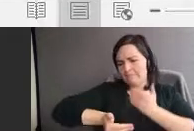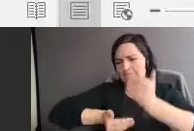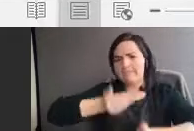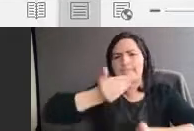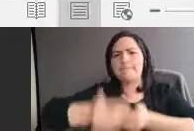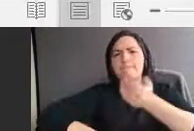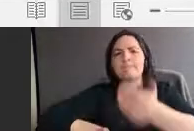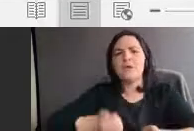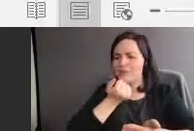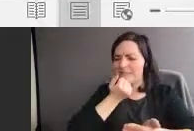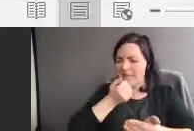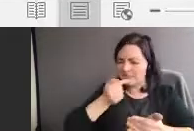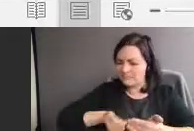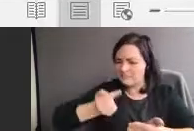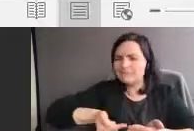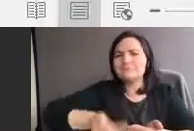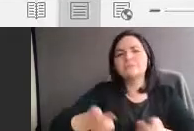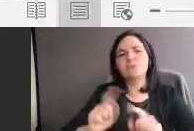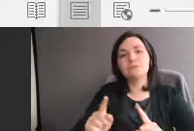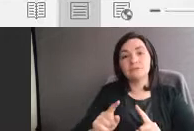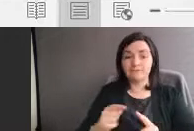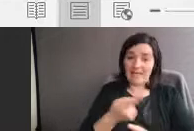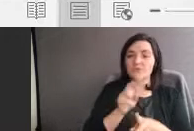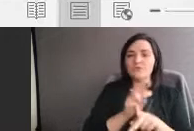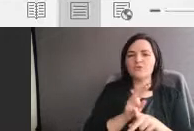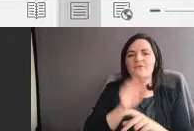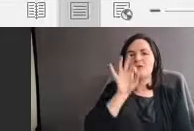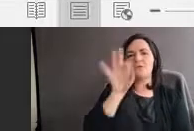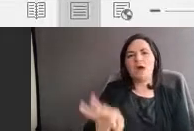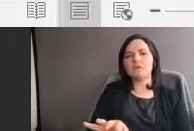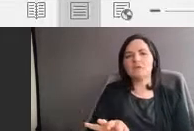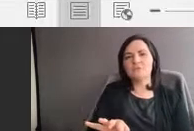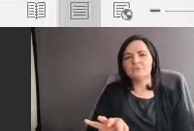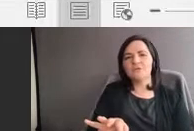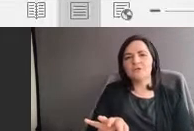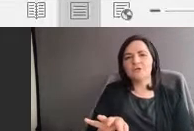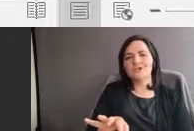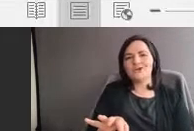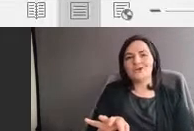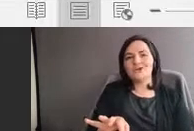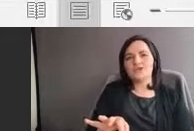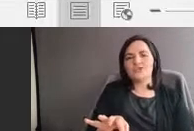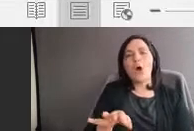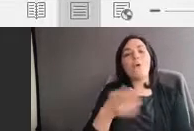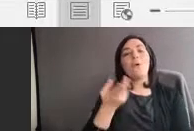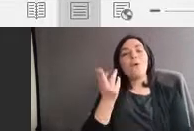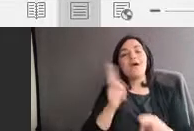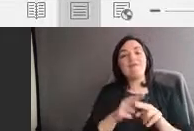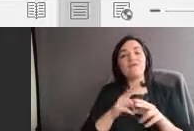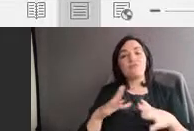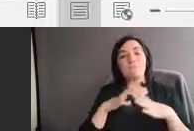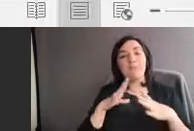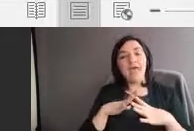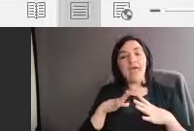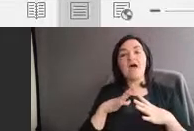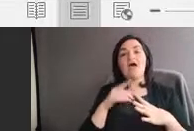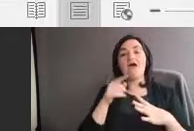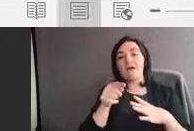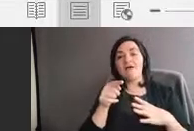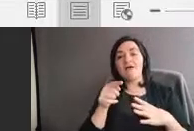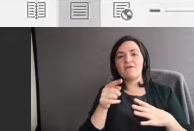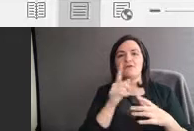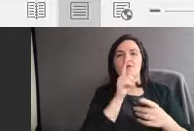submission plan, when you're going to complete the various sections. So all of the questions that your supervisor will ask will be, you